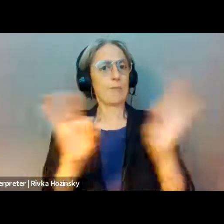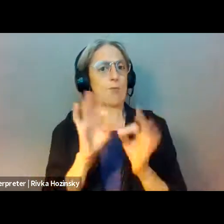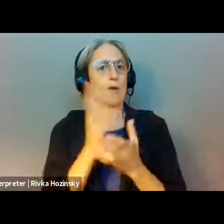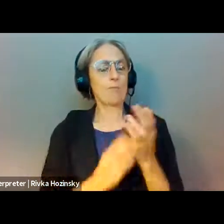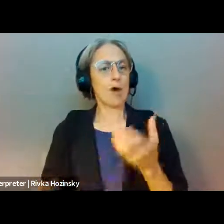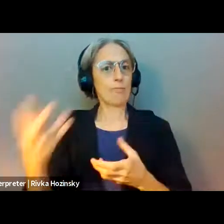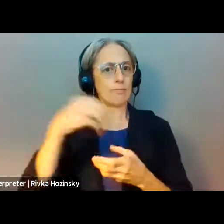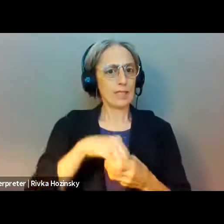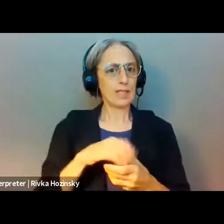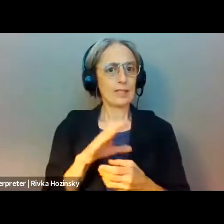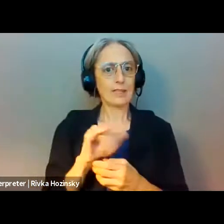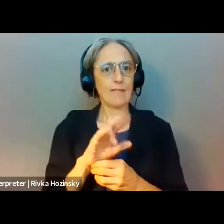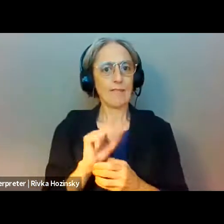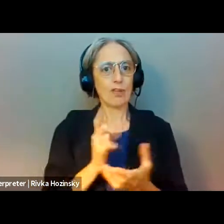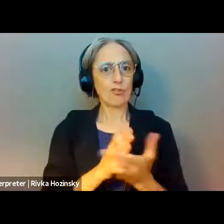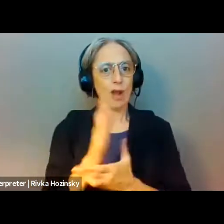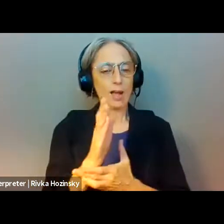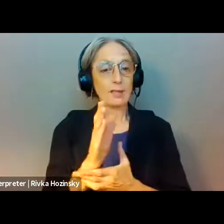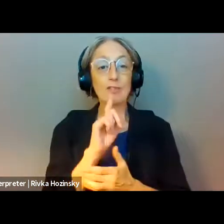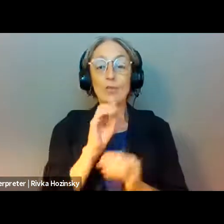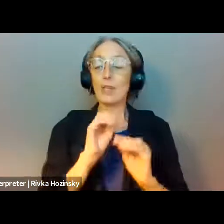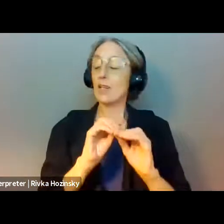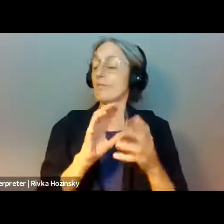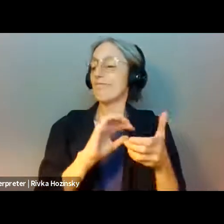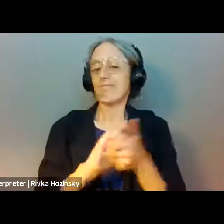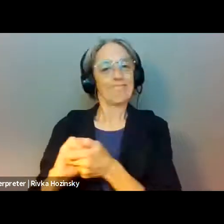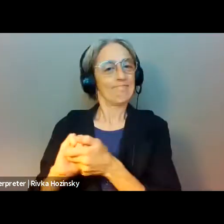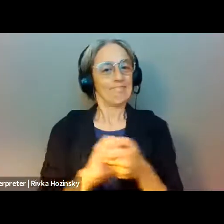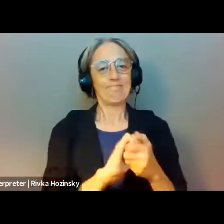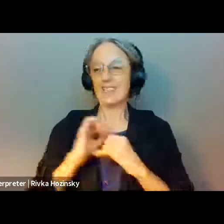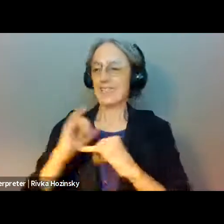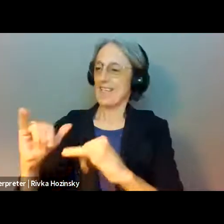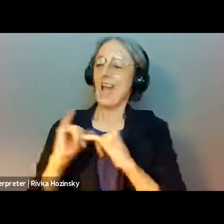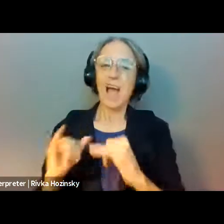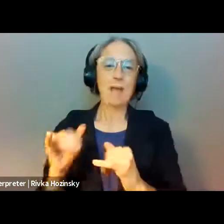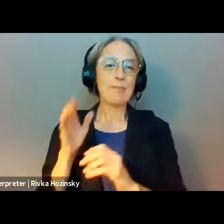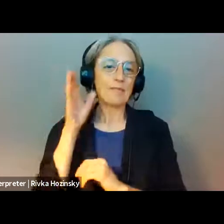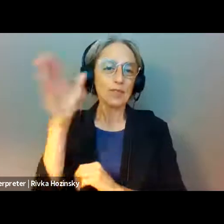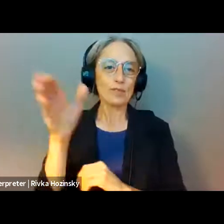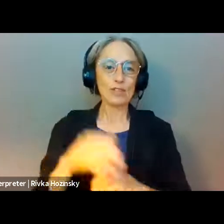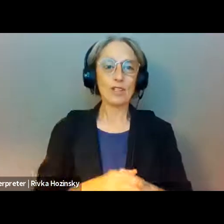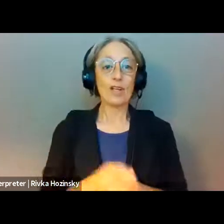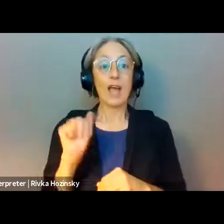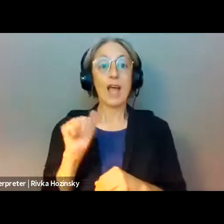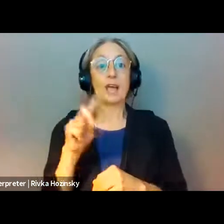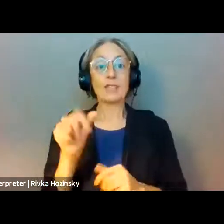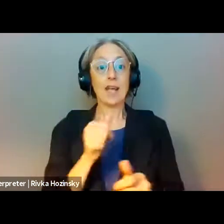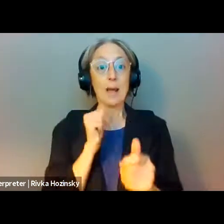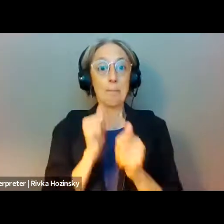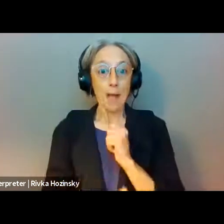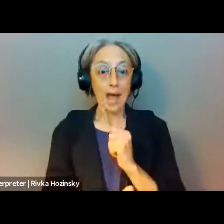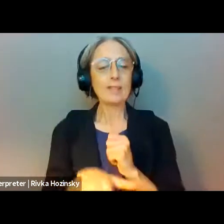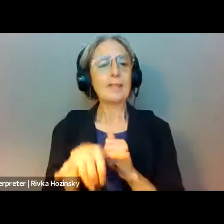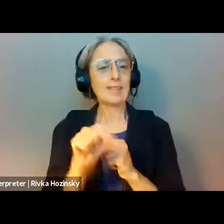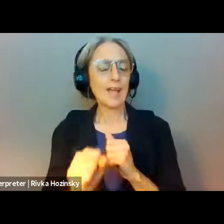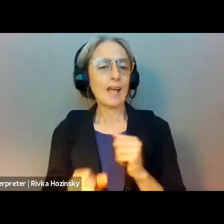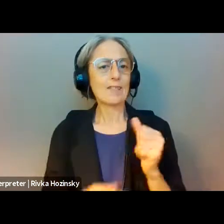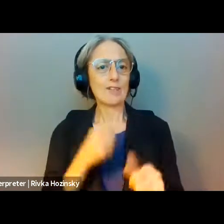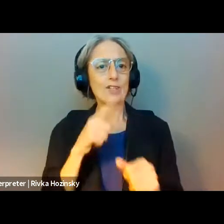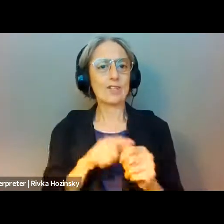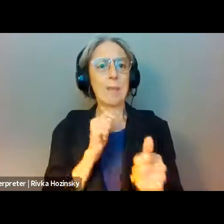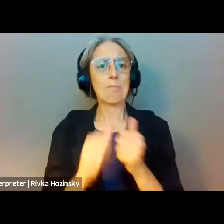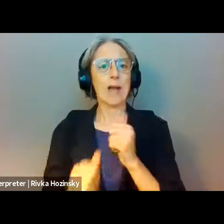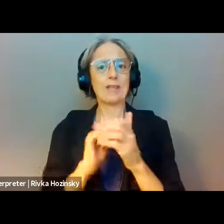our destinies are tied. The Americans with Disabilities Act, yes, it was a historic victory. And 31